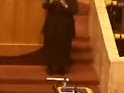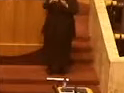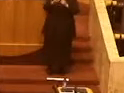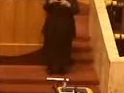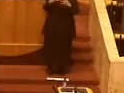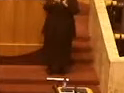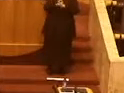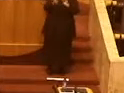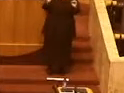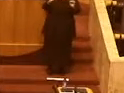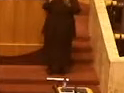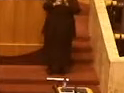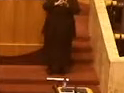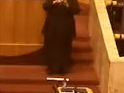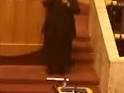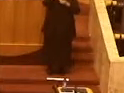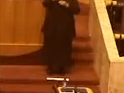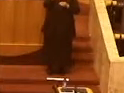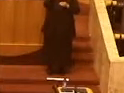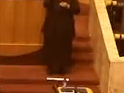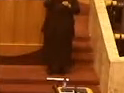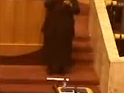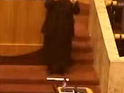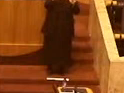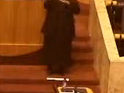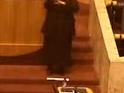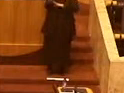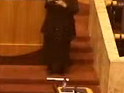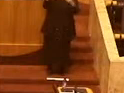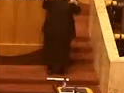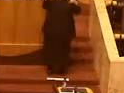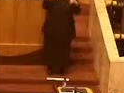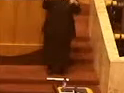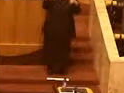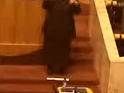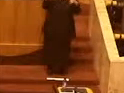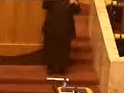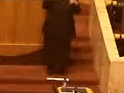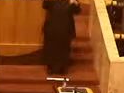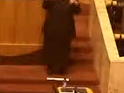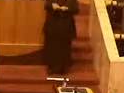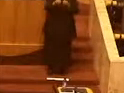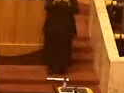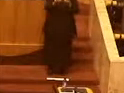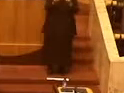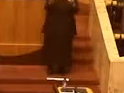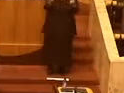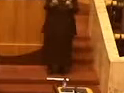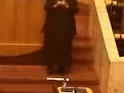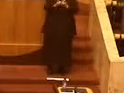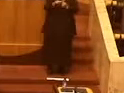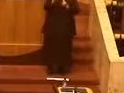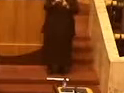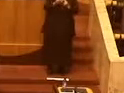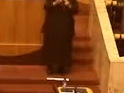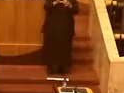democratic election of 1994, we need to acknowledge that there are still many challenges related to